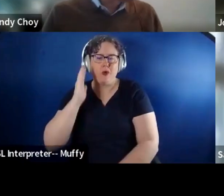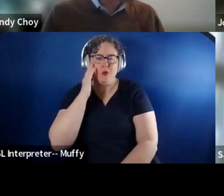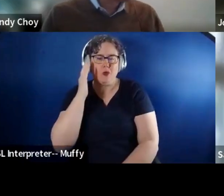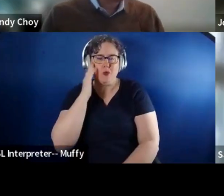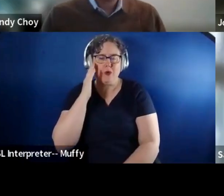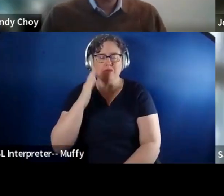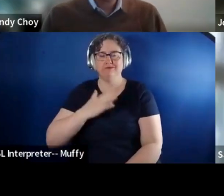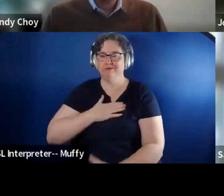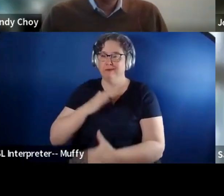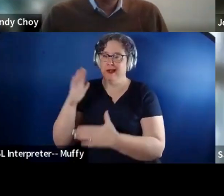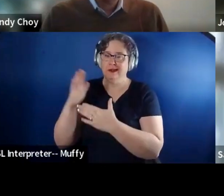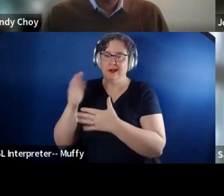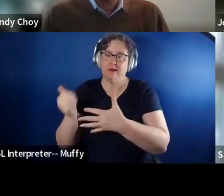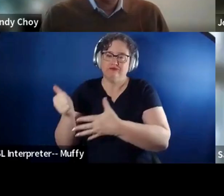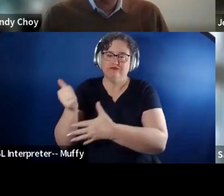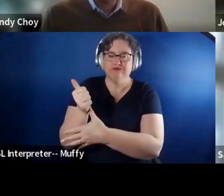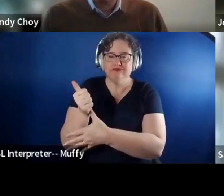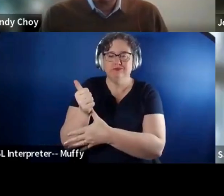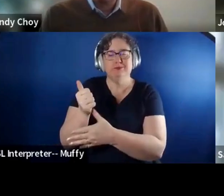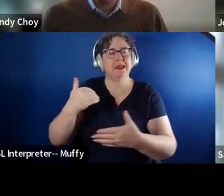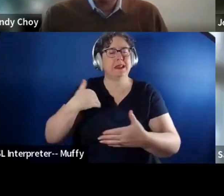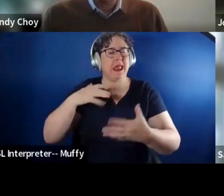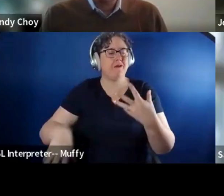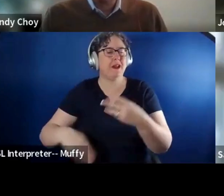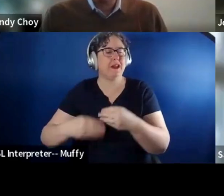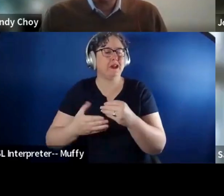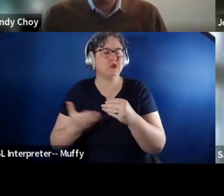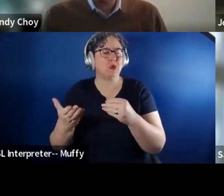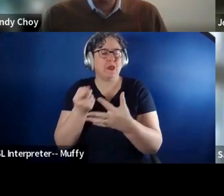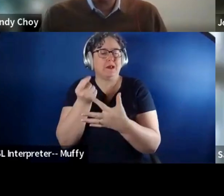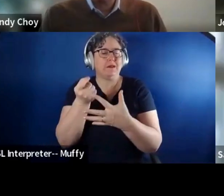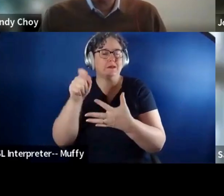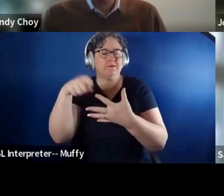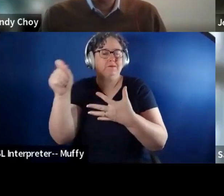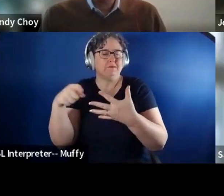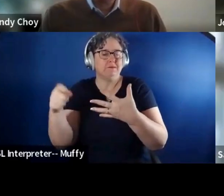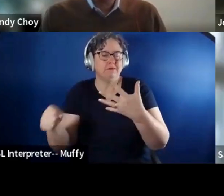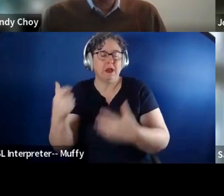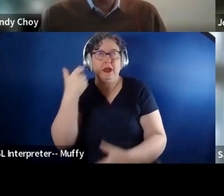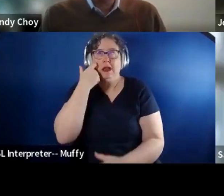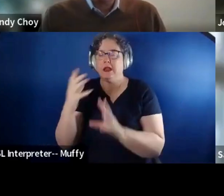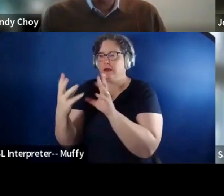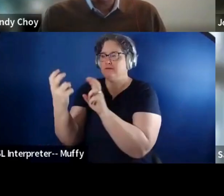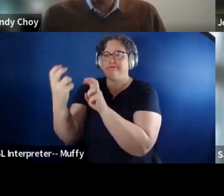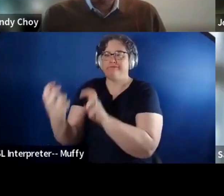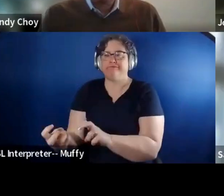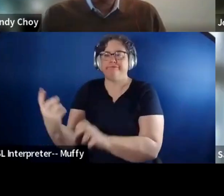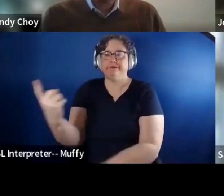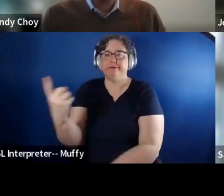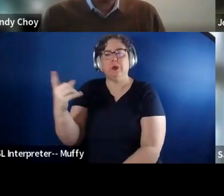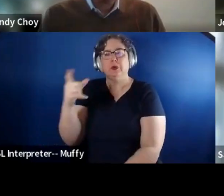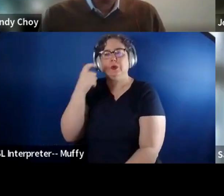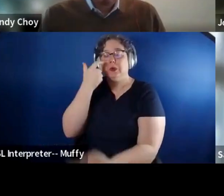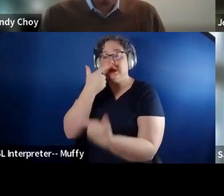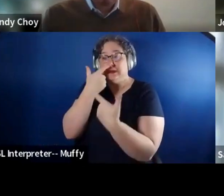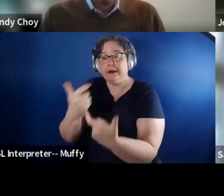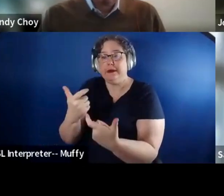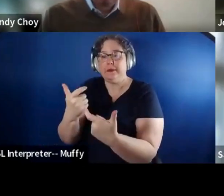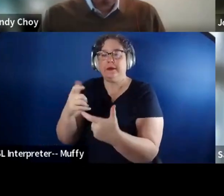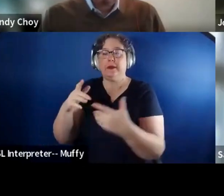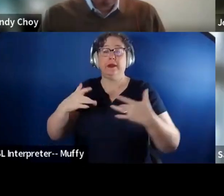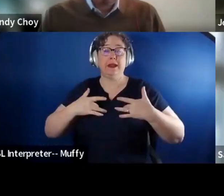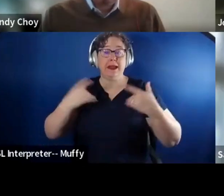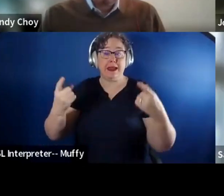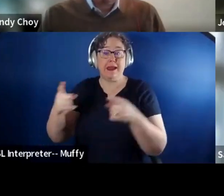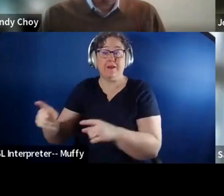top priority, but they usually have additional things that they can tick off. So recently I was meeting with someone who was really interested in an event sponsorship, but